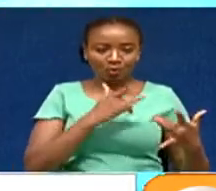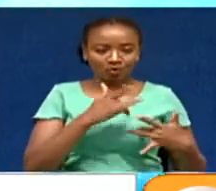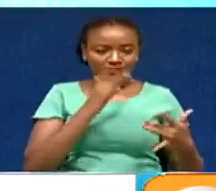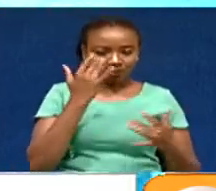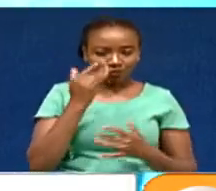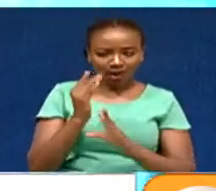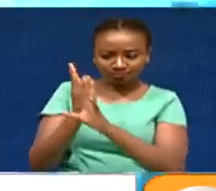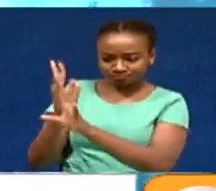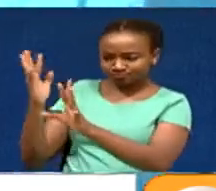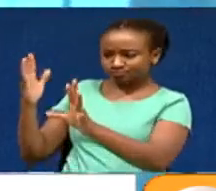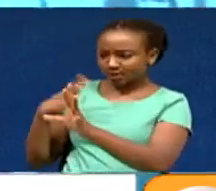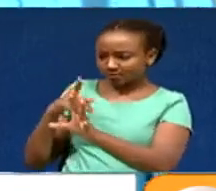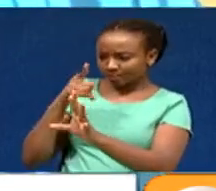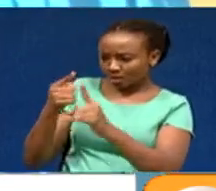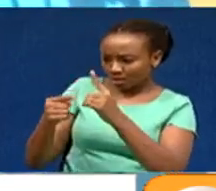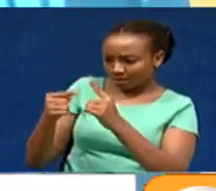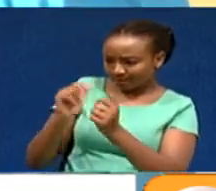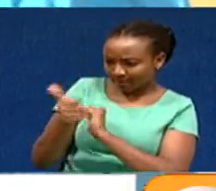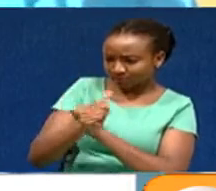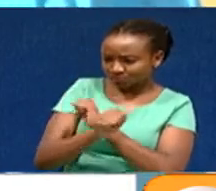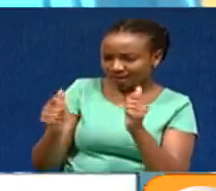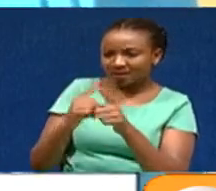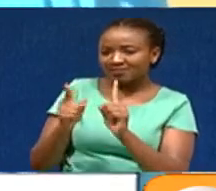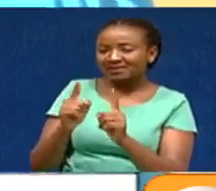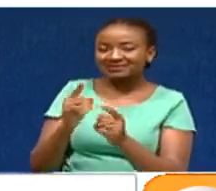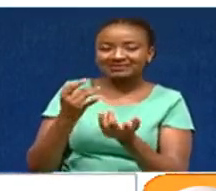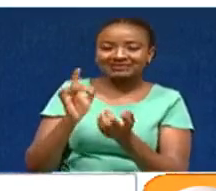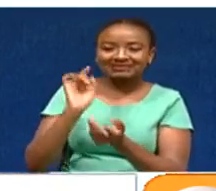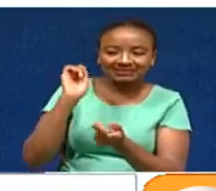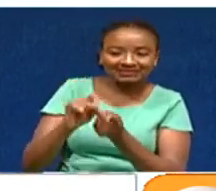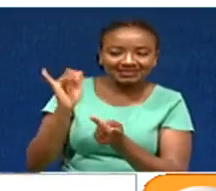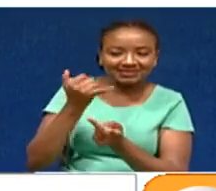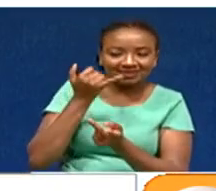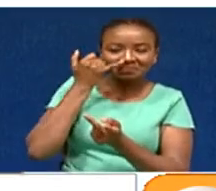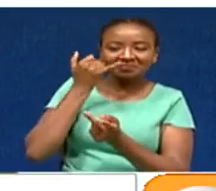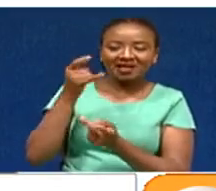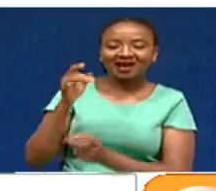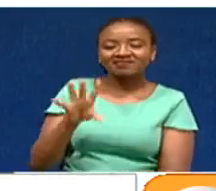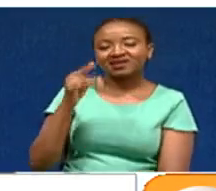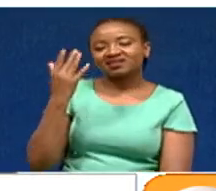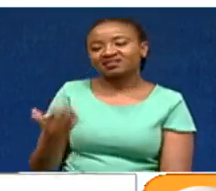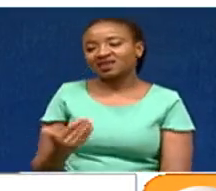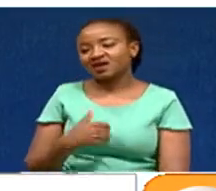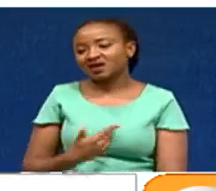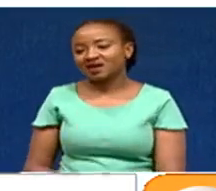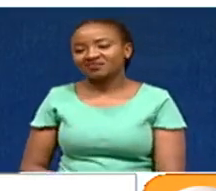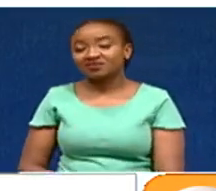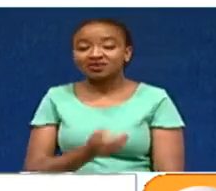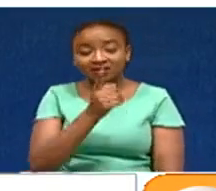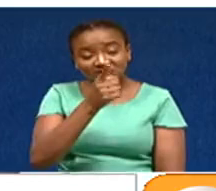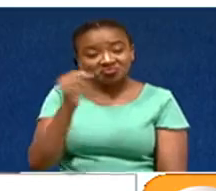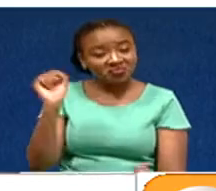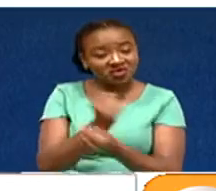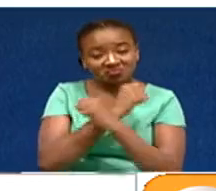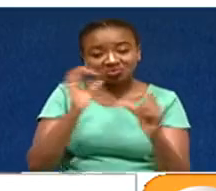candidates who make the cut in the fields only to fail drug tests. We cannot take you in the military